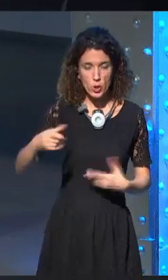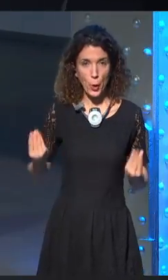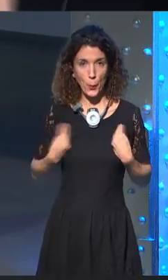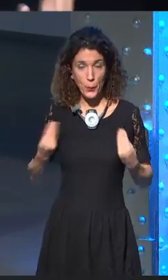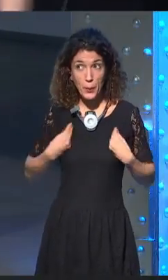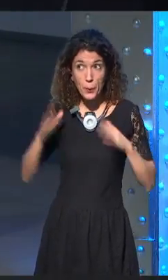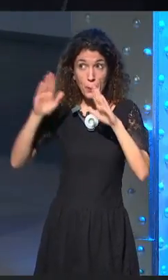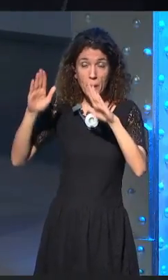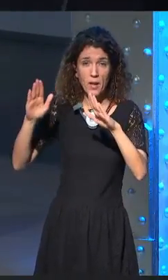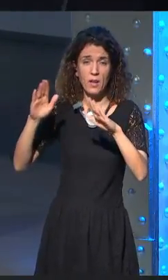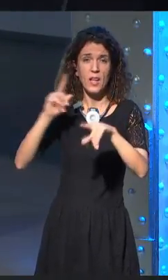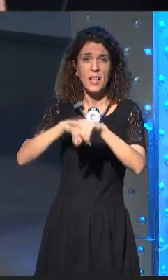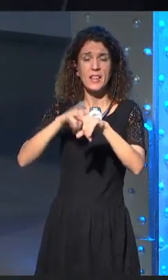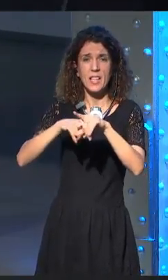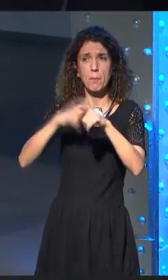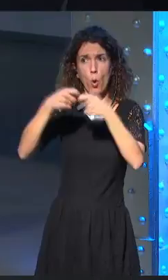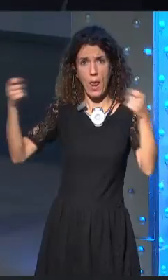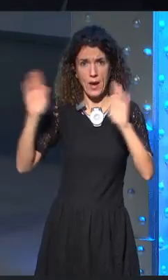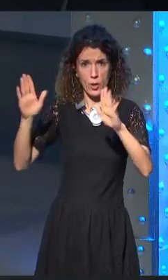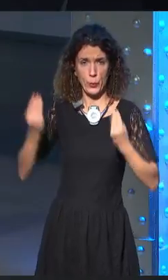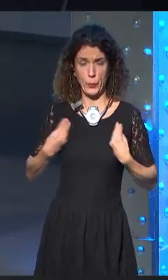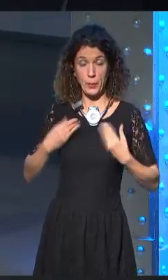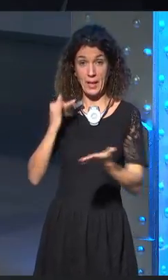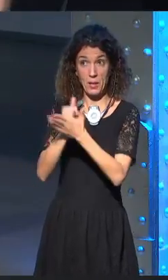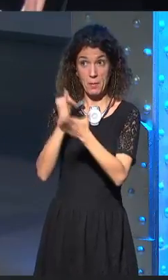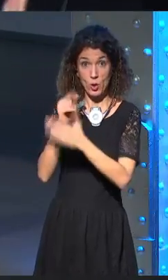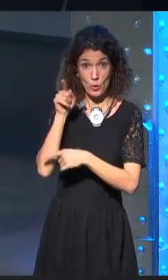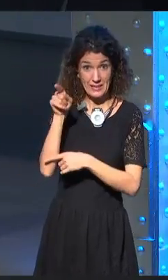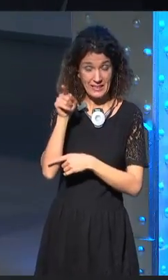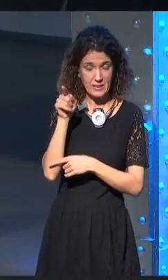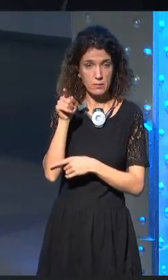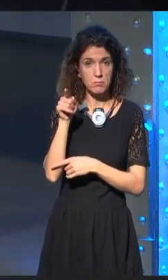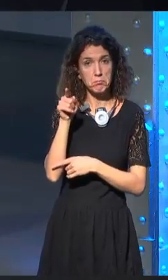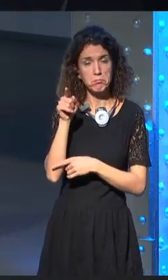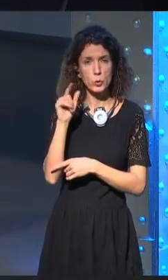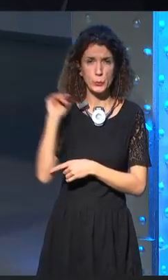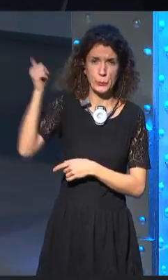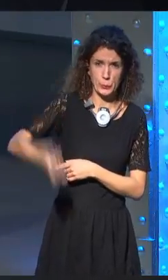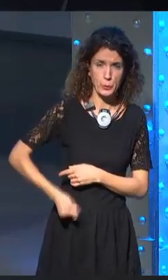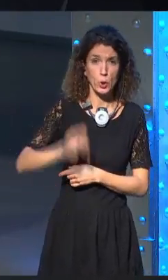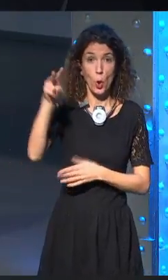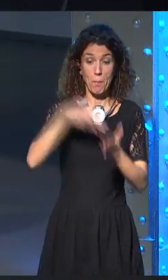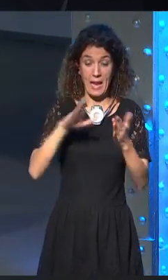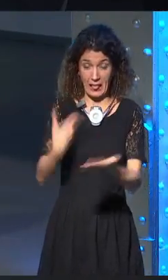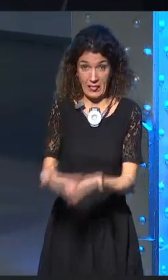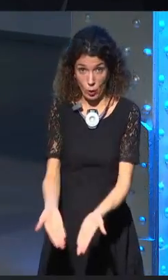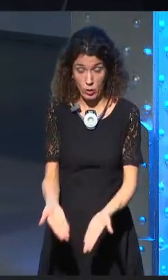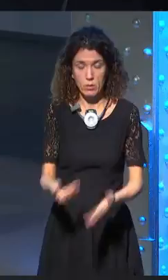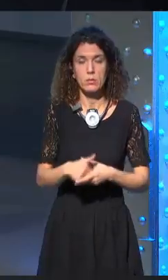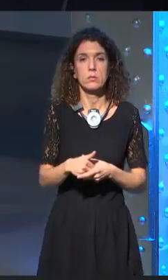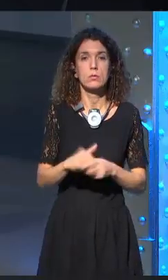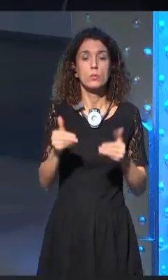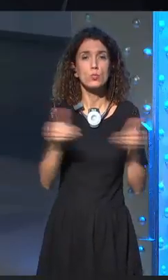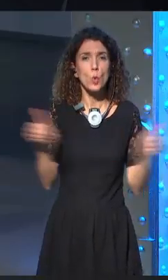of time. And we've been doing this experiment since 2000, October of 2000, when the first crew launched